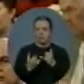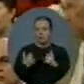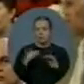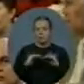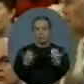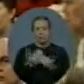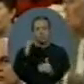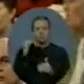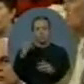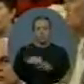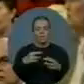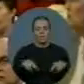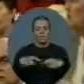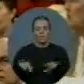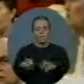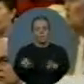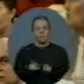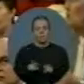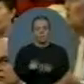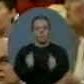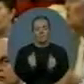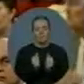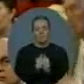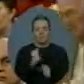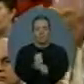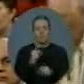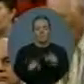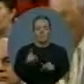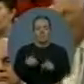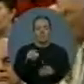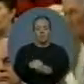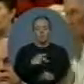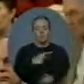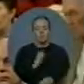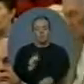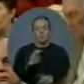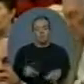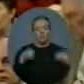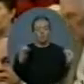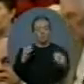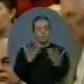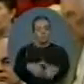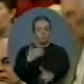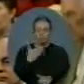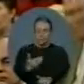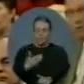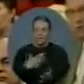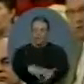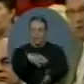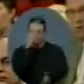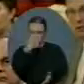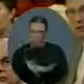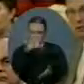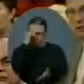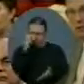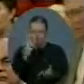workers from Ontario. Mr. Speaker, the evacuation has gone well. There was lessons learned from the past, of course, and we've incorporated that into the new